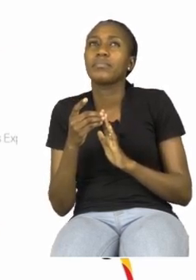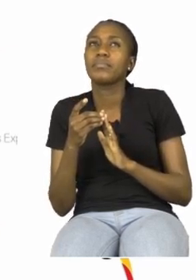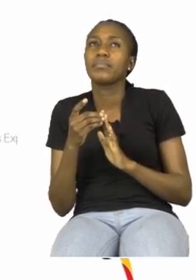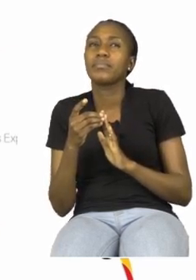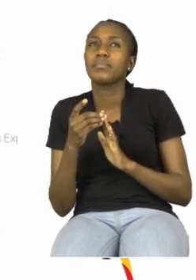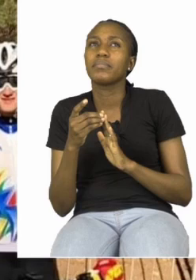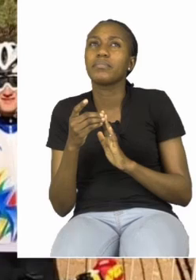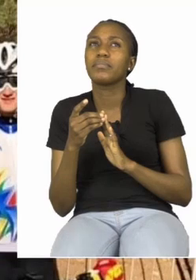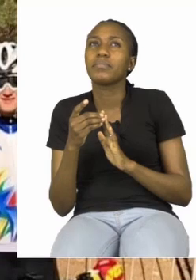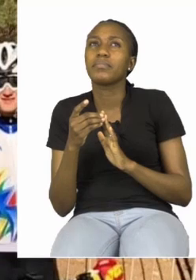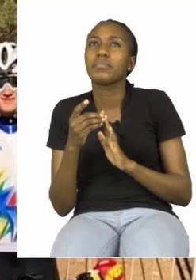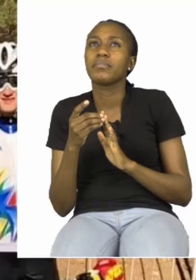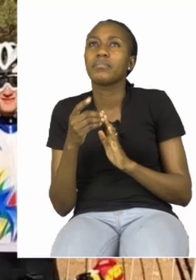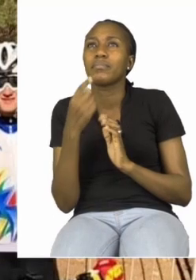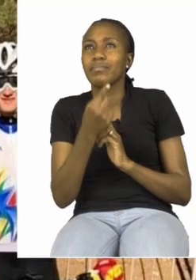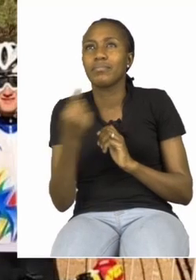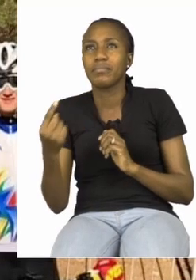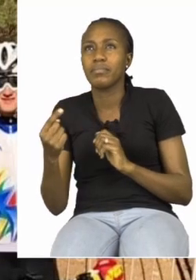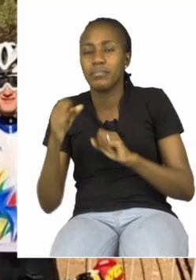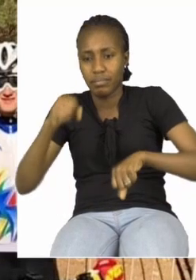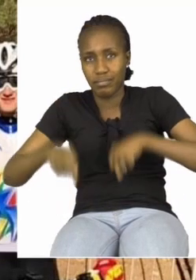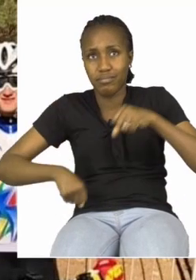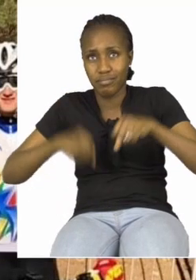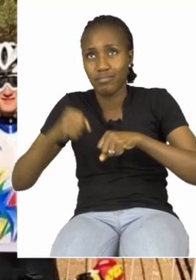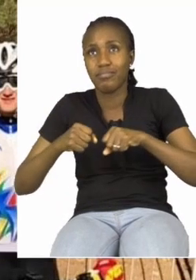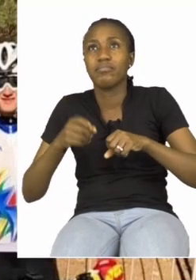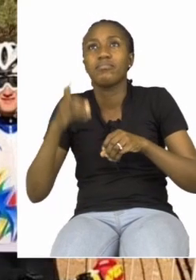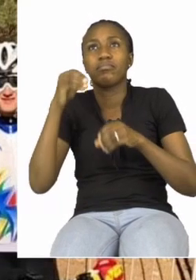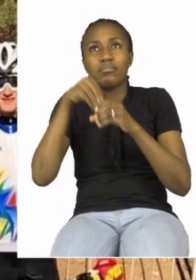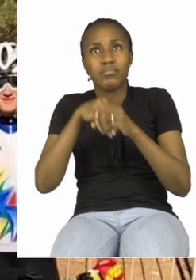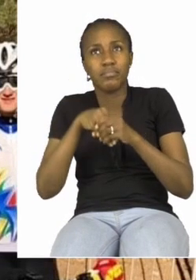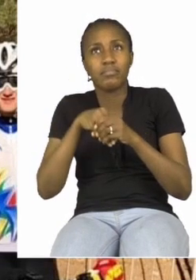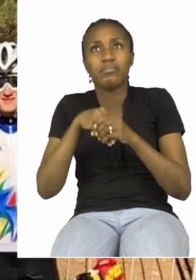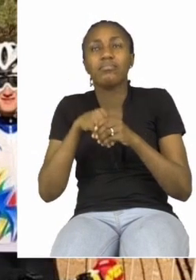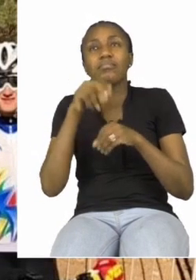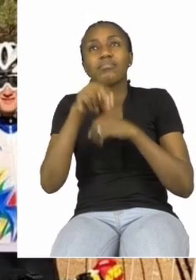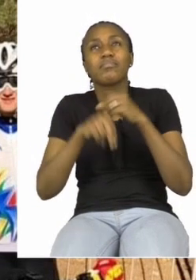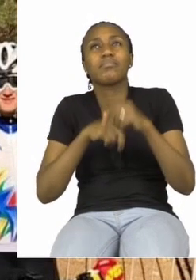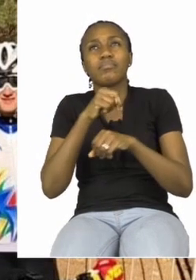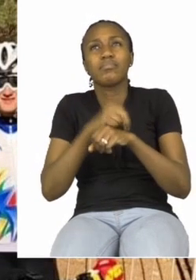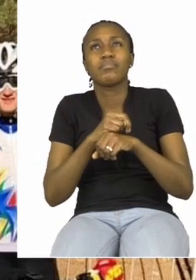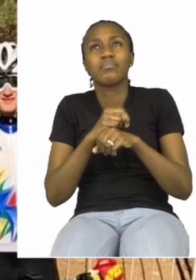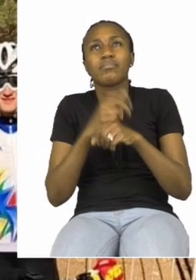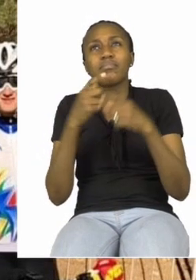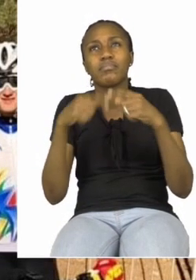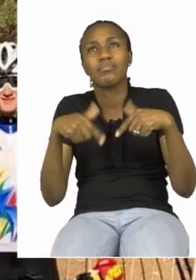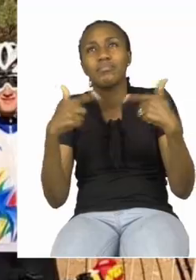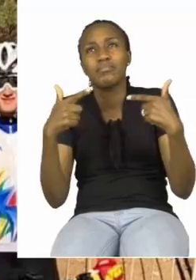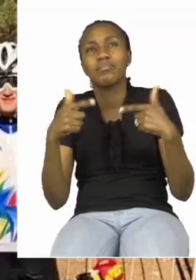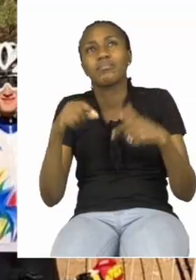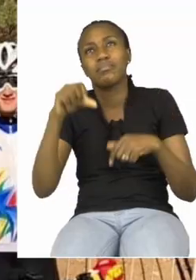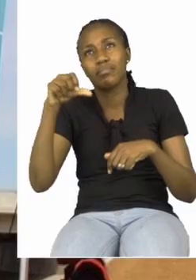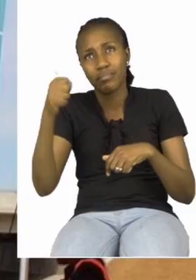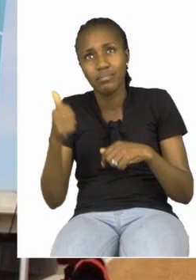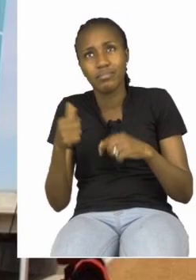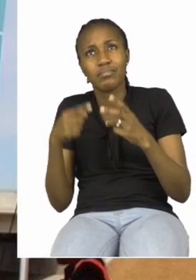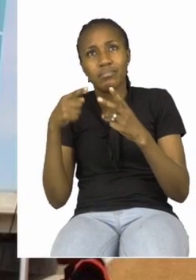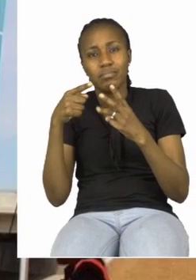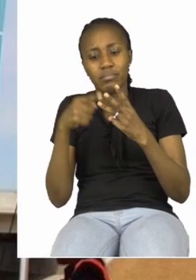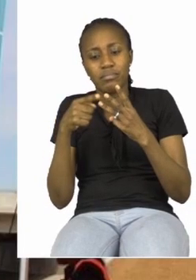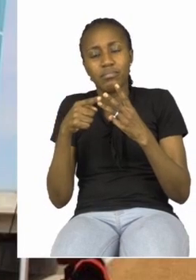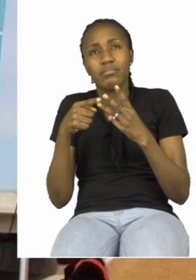our elite riders, give them a platform to participate internationally. Then the other big objective is road